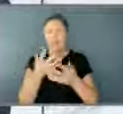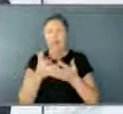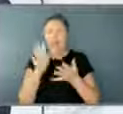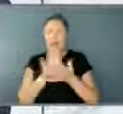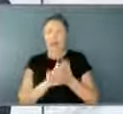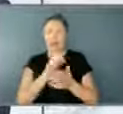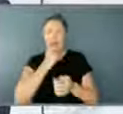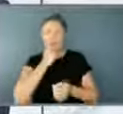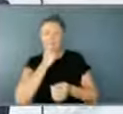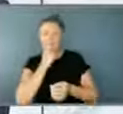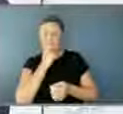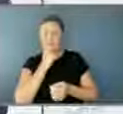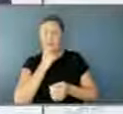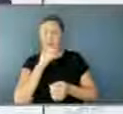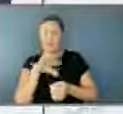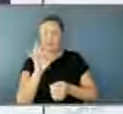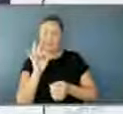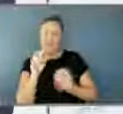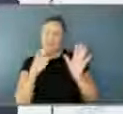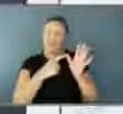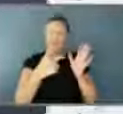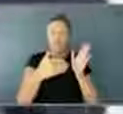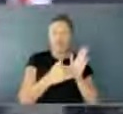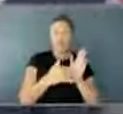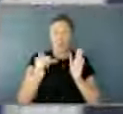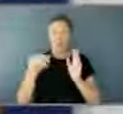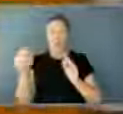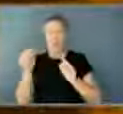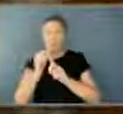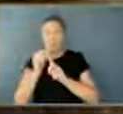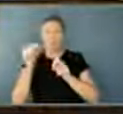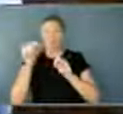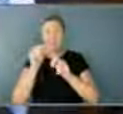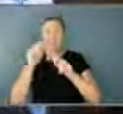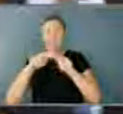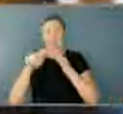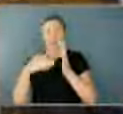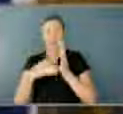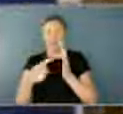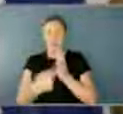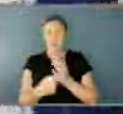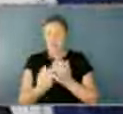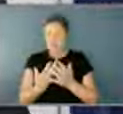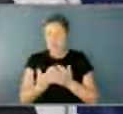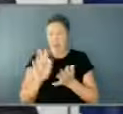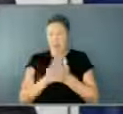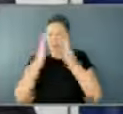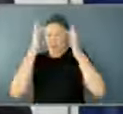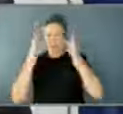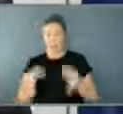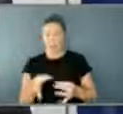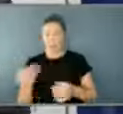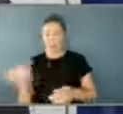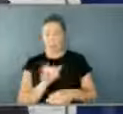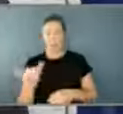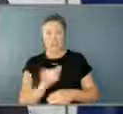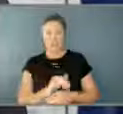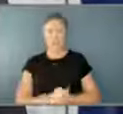like the Pfizer jab or I would like the AstraZeneca jab? How does it actually work? So at the moment, as we've said,